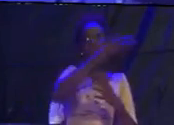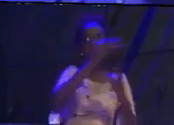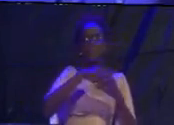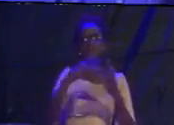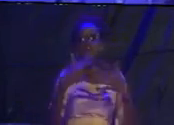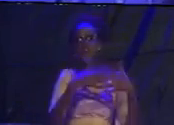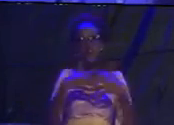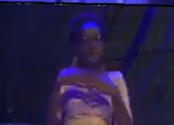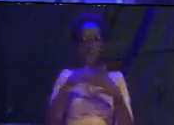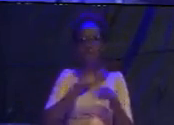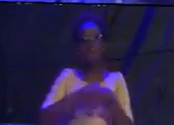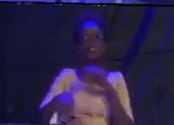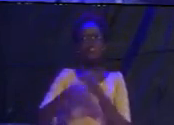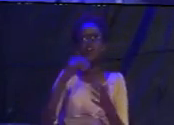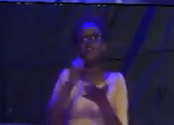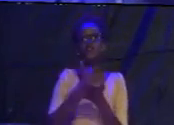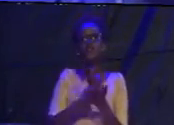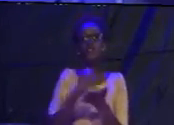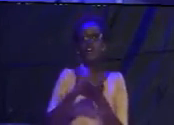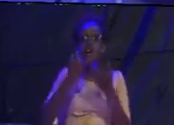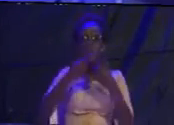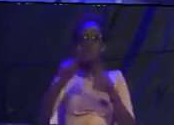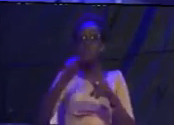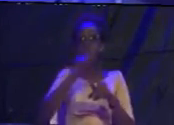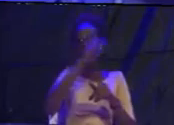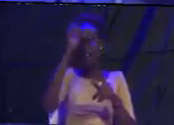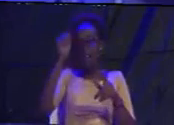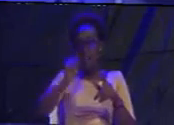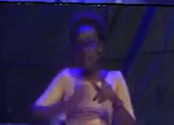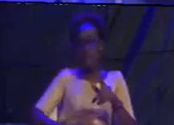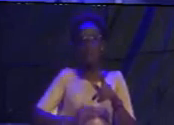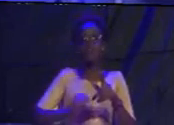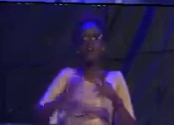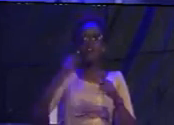An American goes to Australia without a visa.